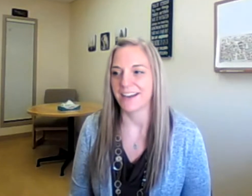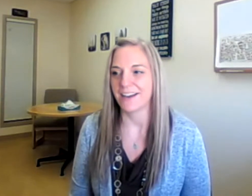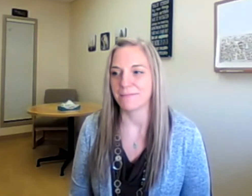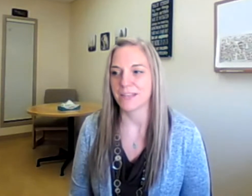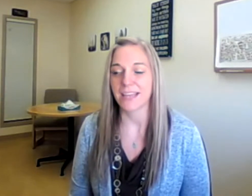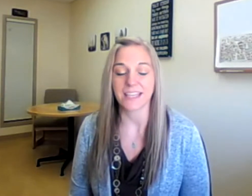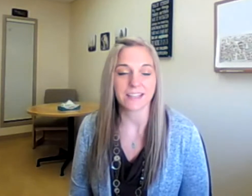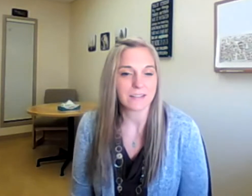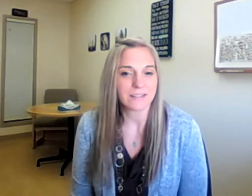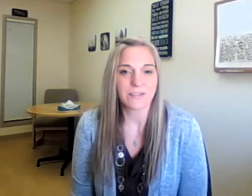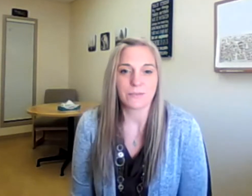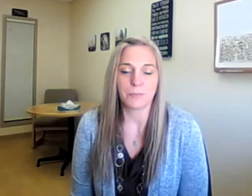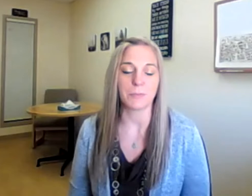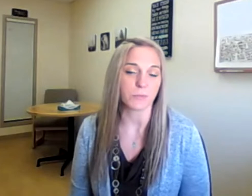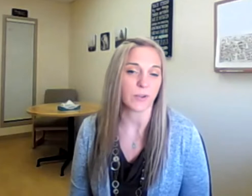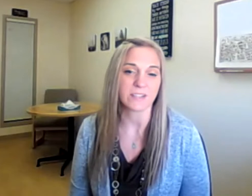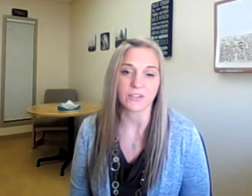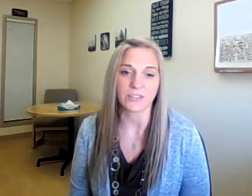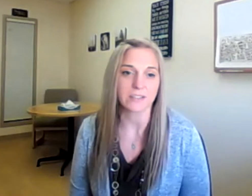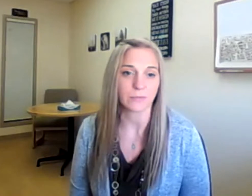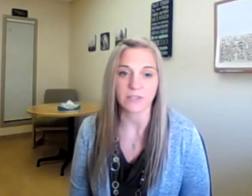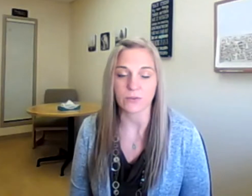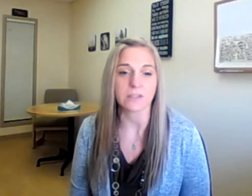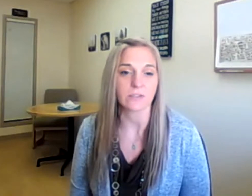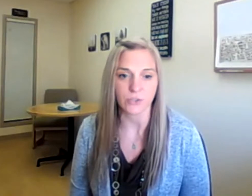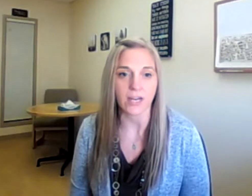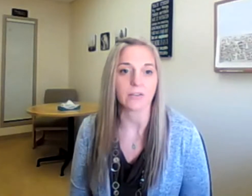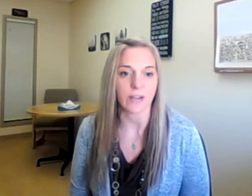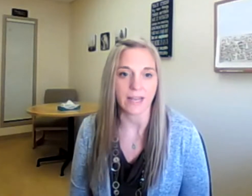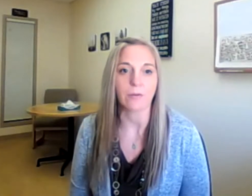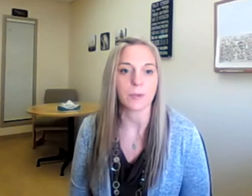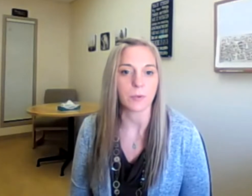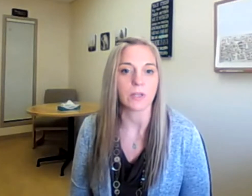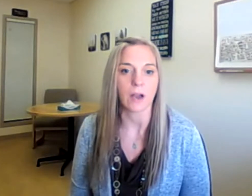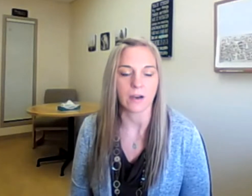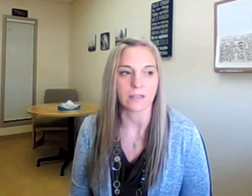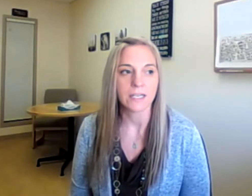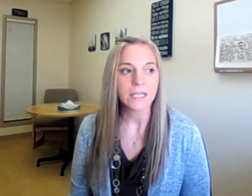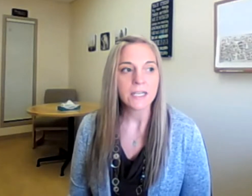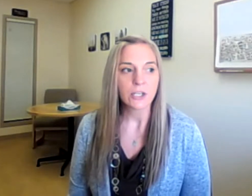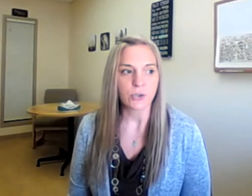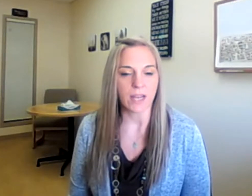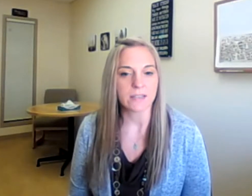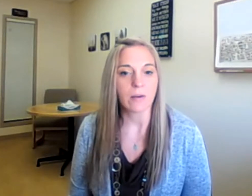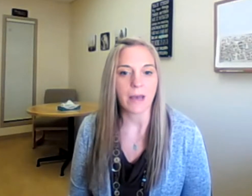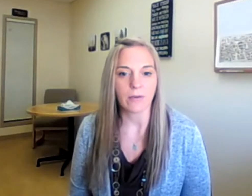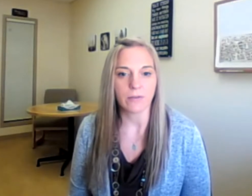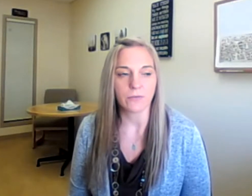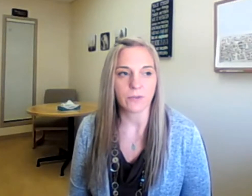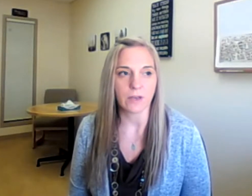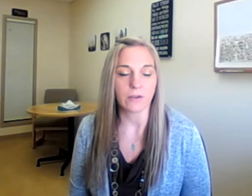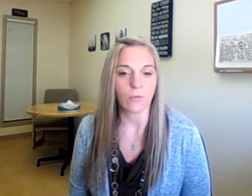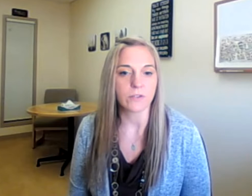that. I think to people's points earlier, resources are strained right now. People are trying to come out